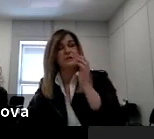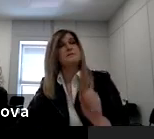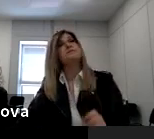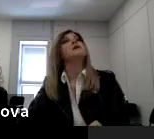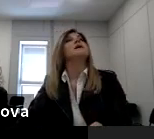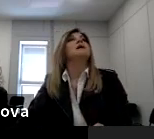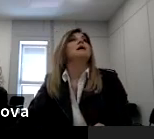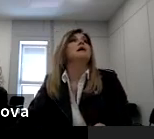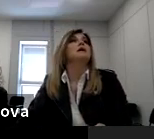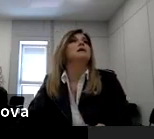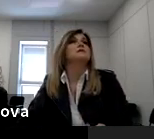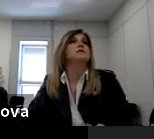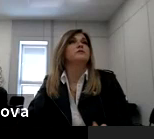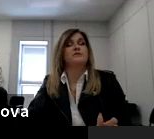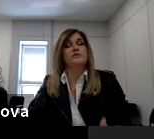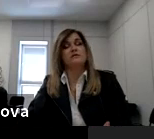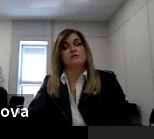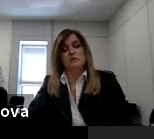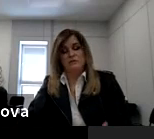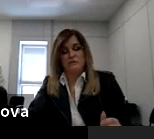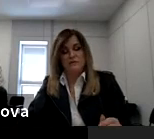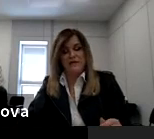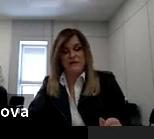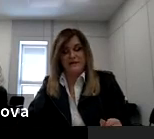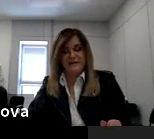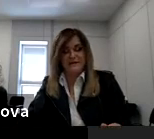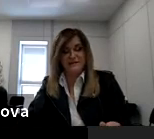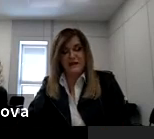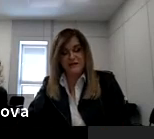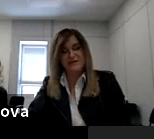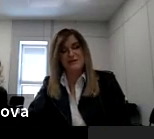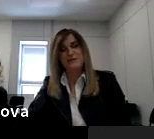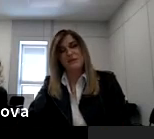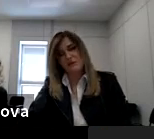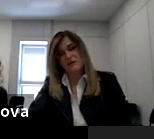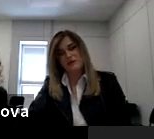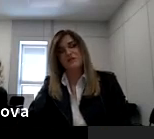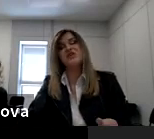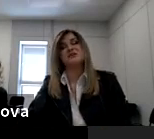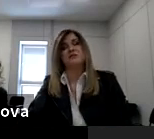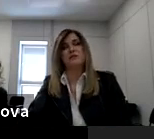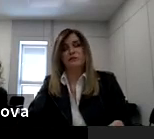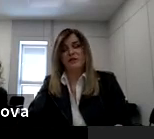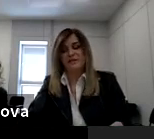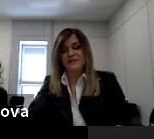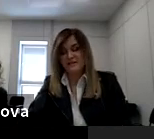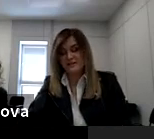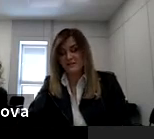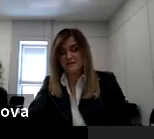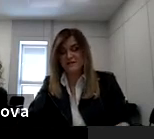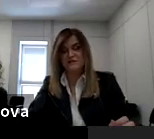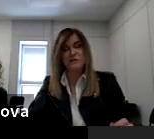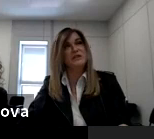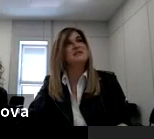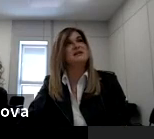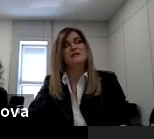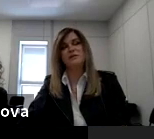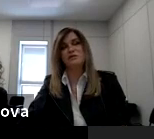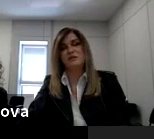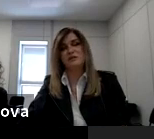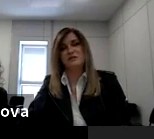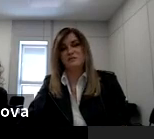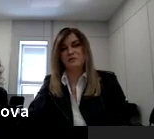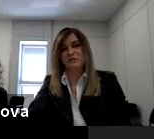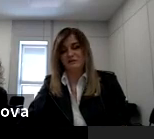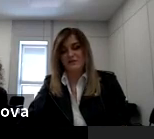the products. So first of all, we start developing just when we understand for what exactly